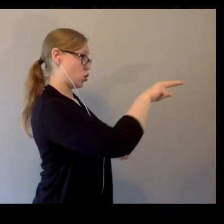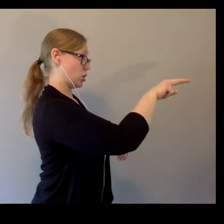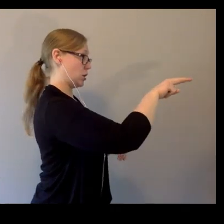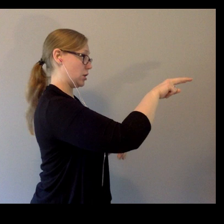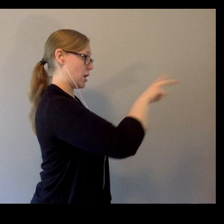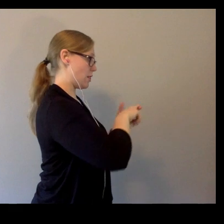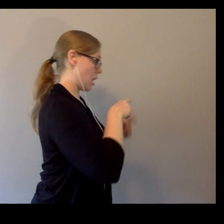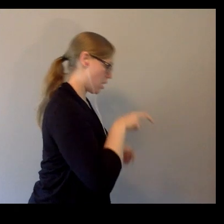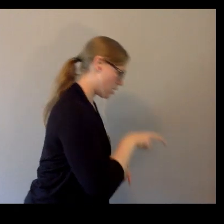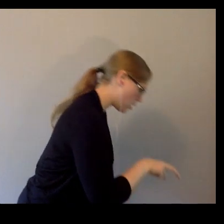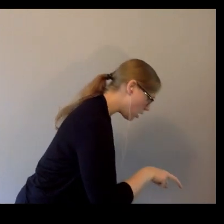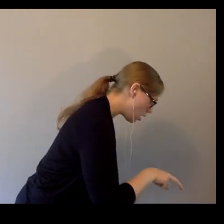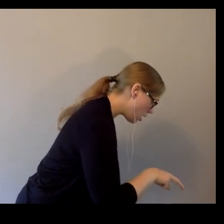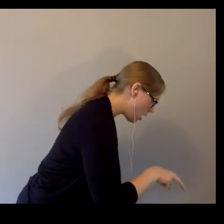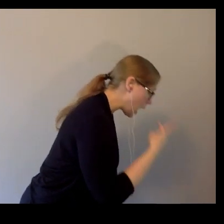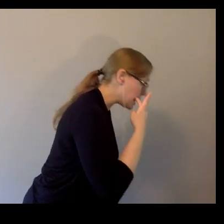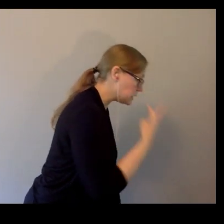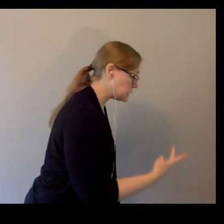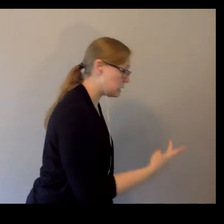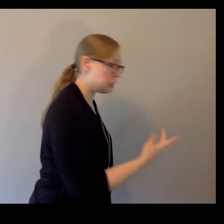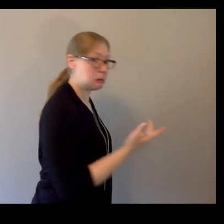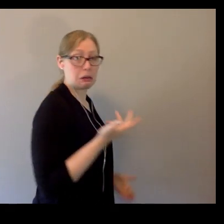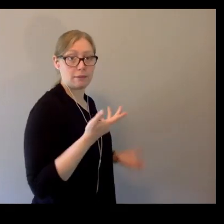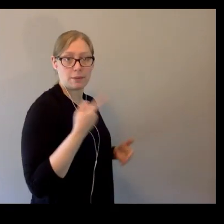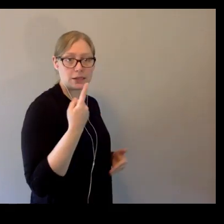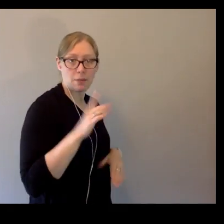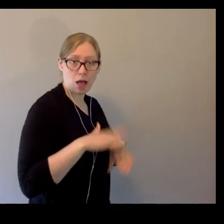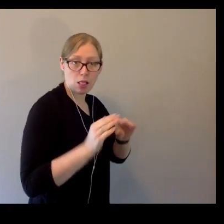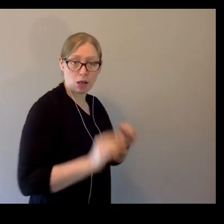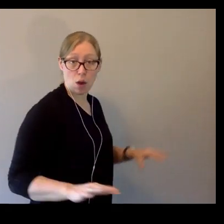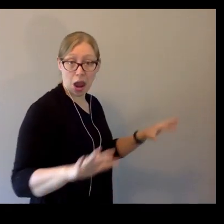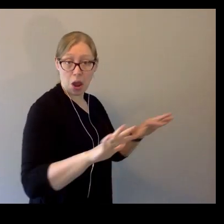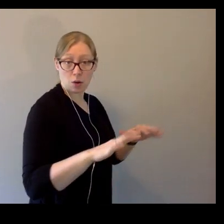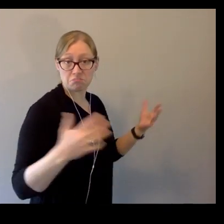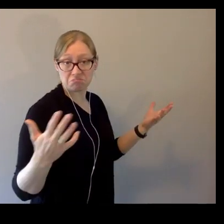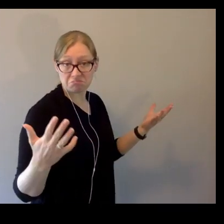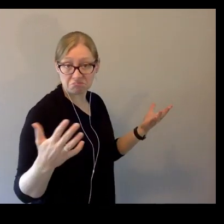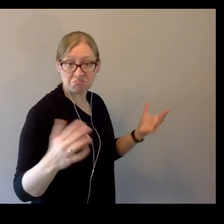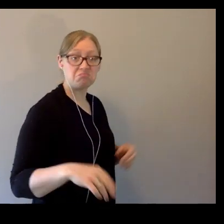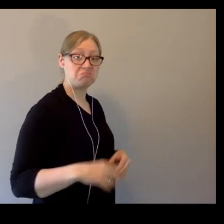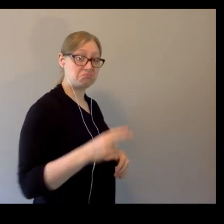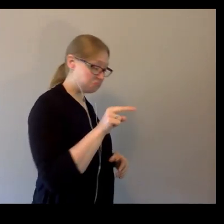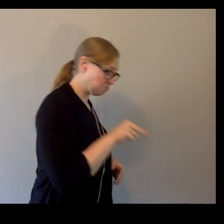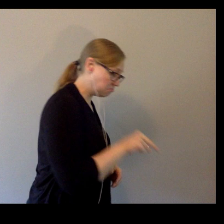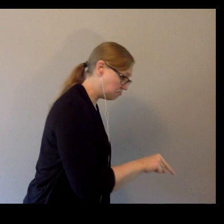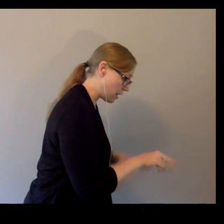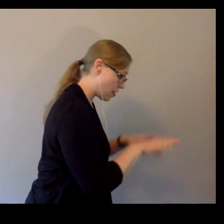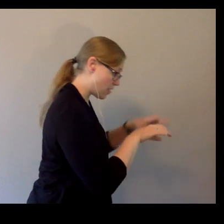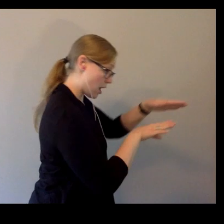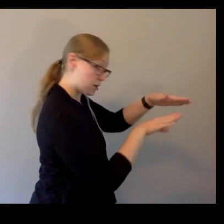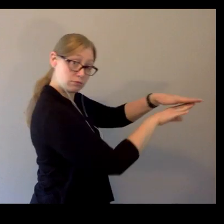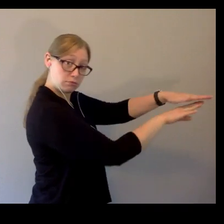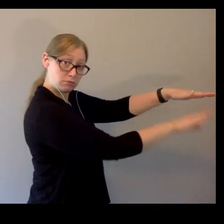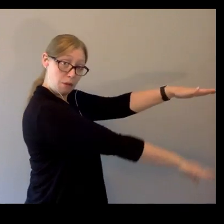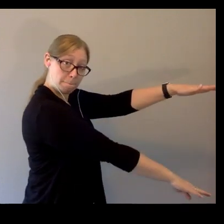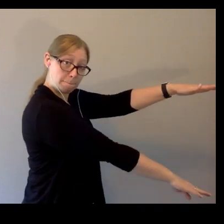see down here that there's, maybe there's something on the ground. Okay? So this would be my angle of depression.